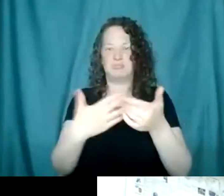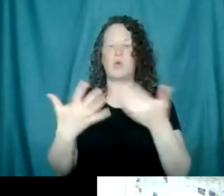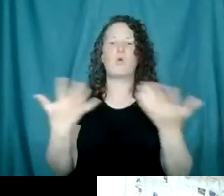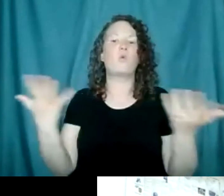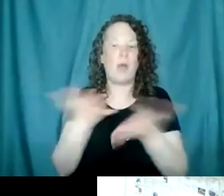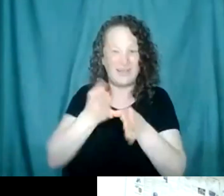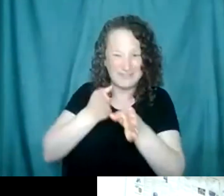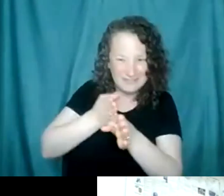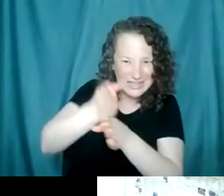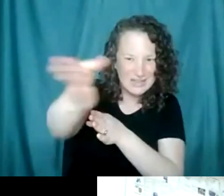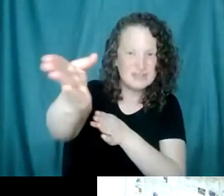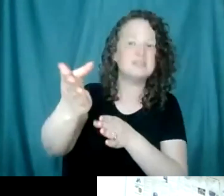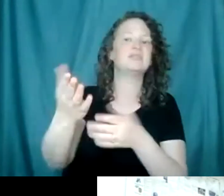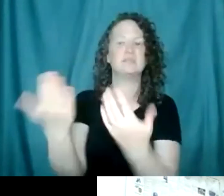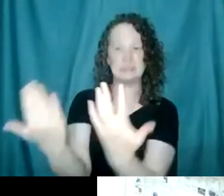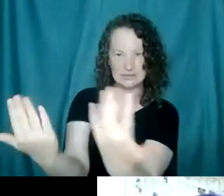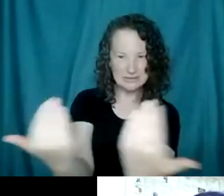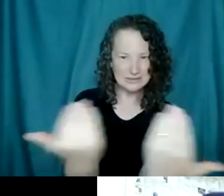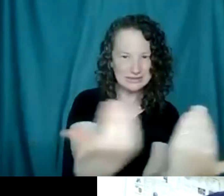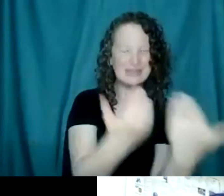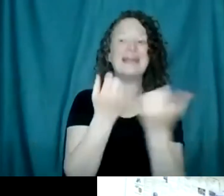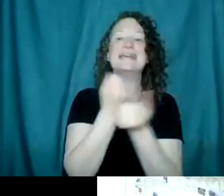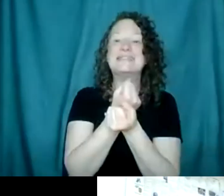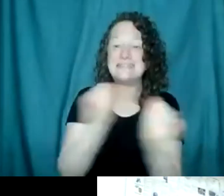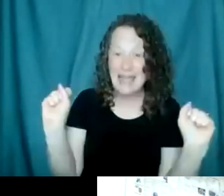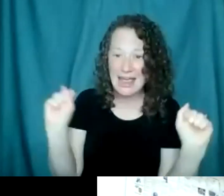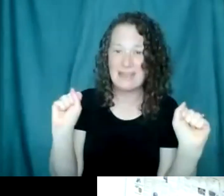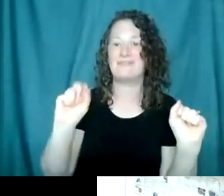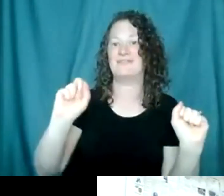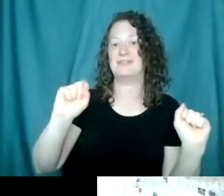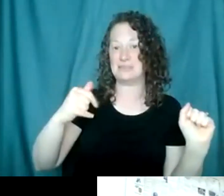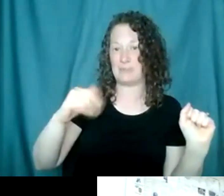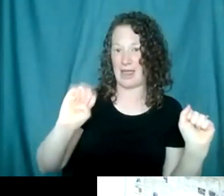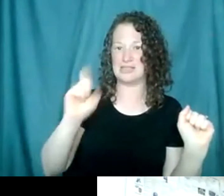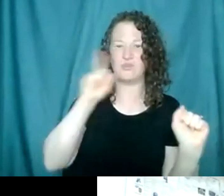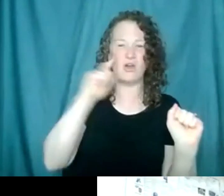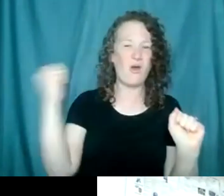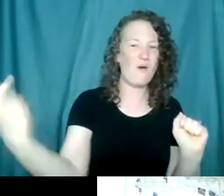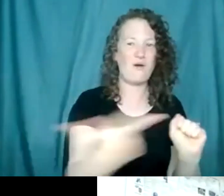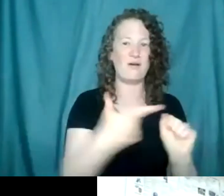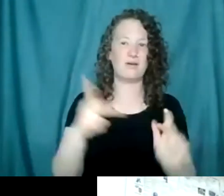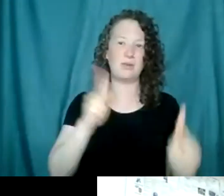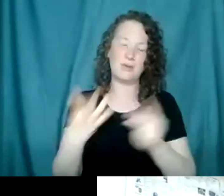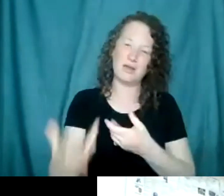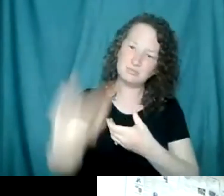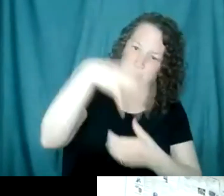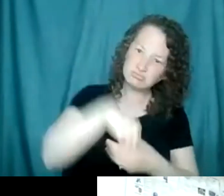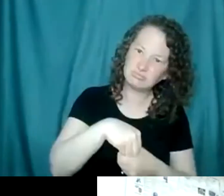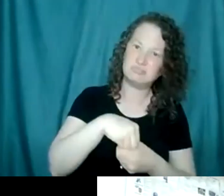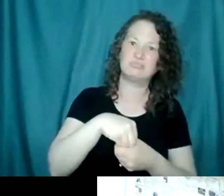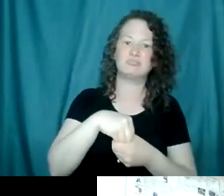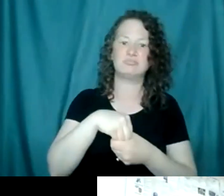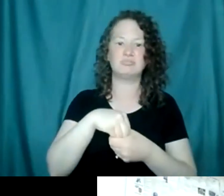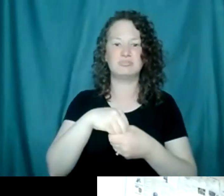need to make space for people, create safe spaces for people to be able to be included, to